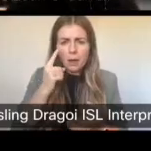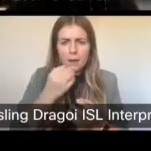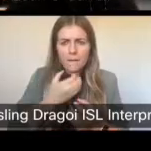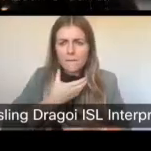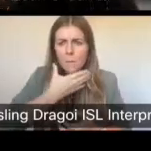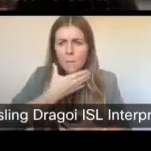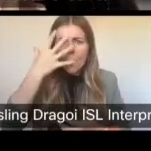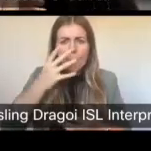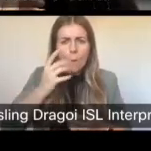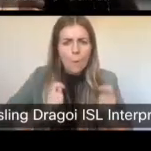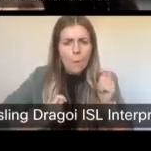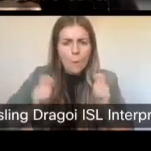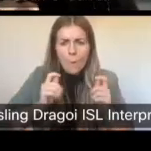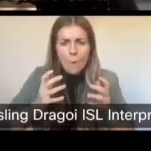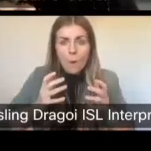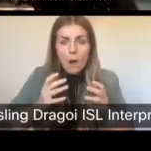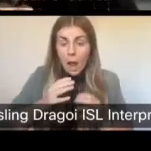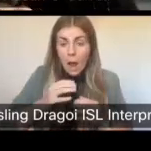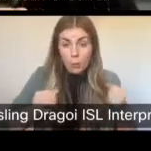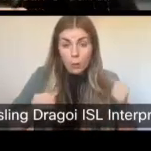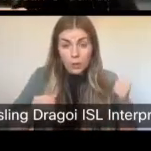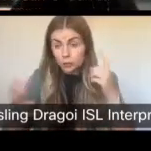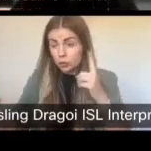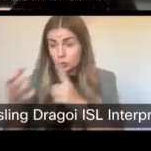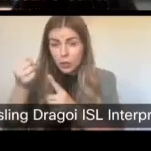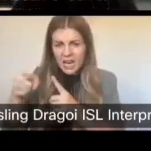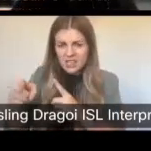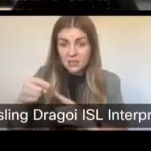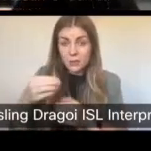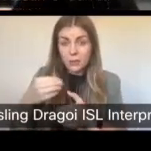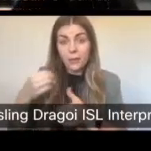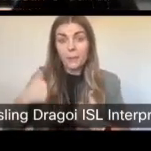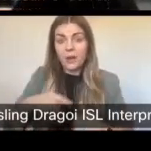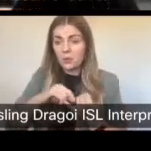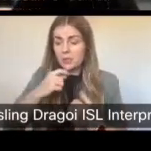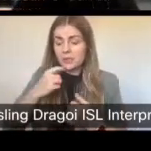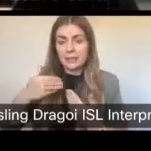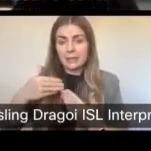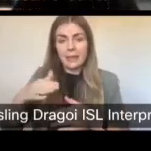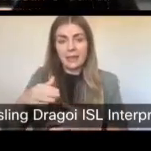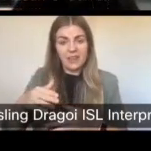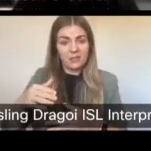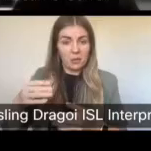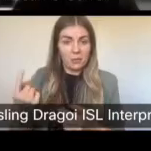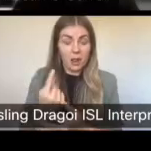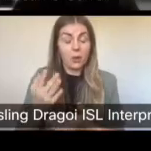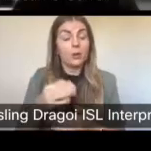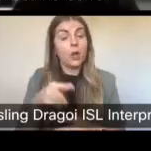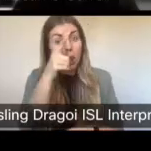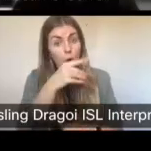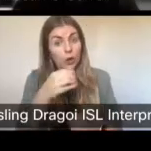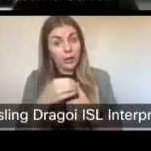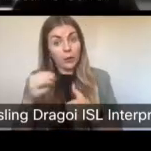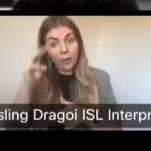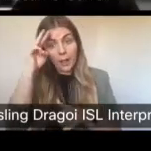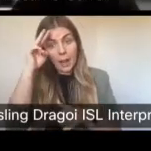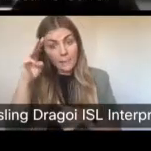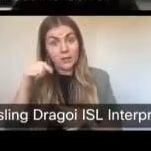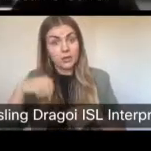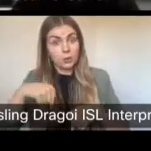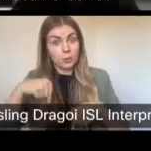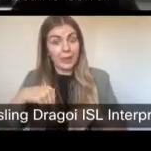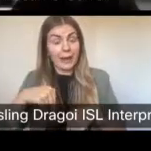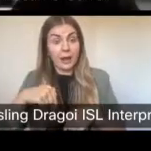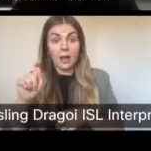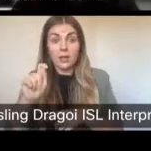and he went straight for the other guy who said, "Leave him alone." Luckily, Tommy, who's my manager, was there, and Tommy managed to grab him